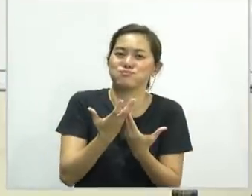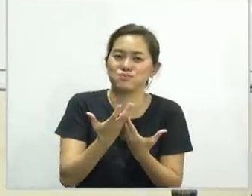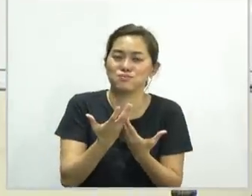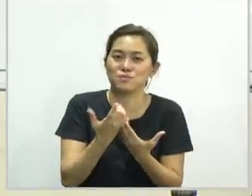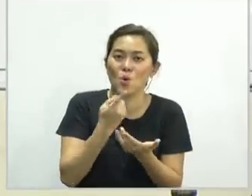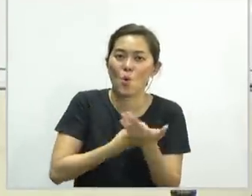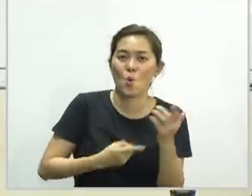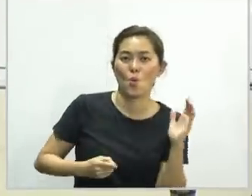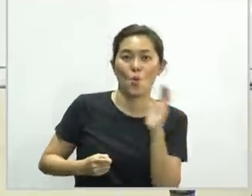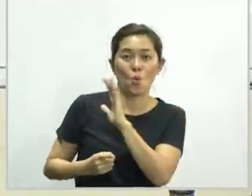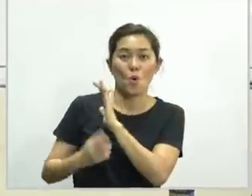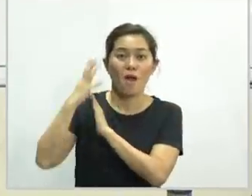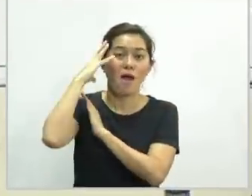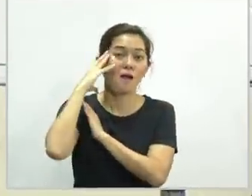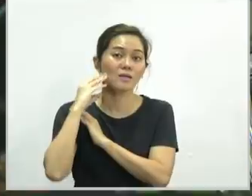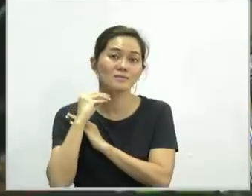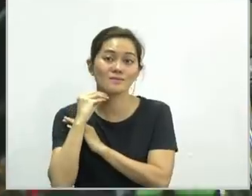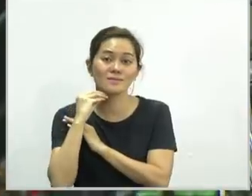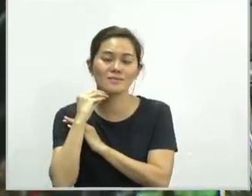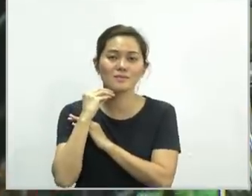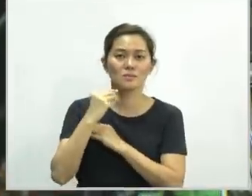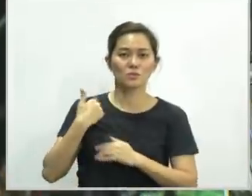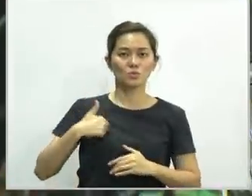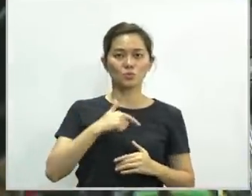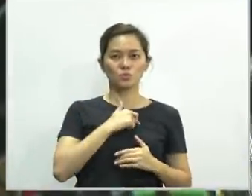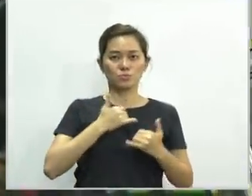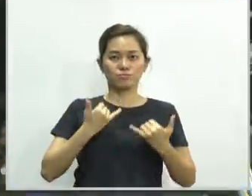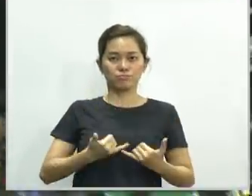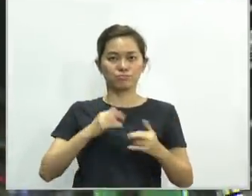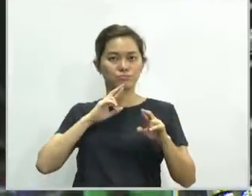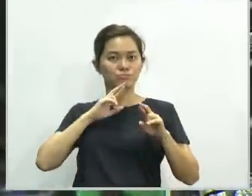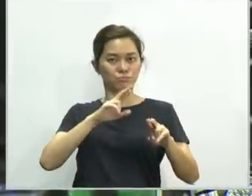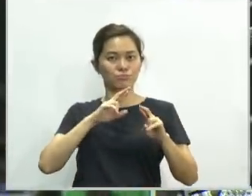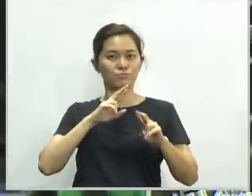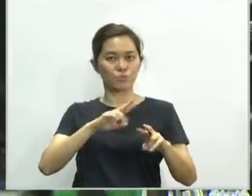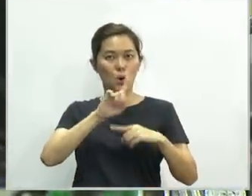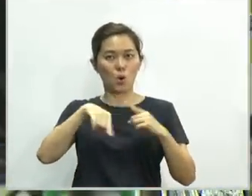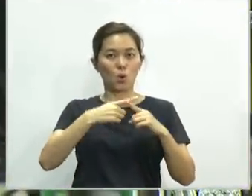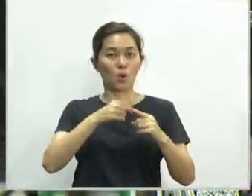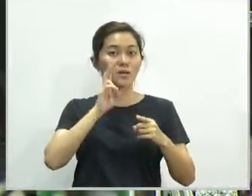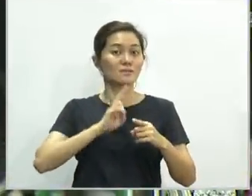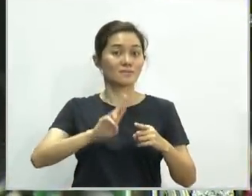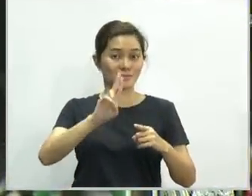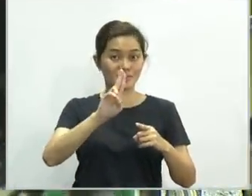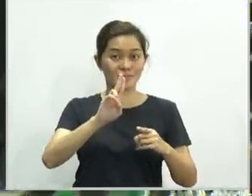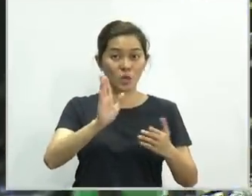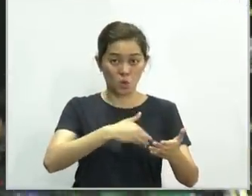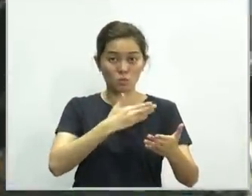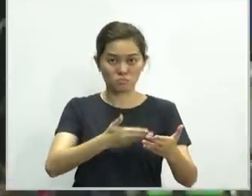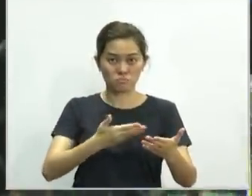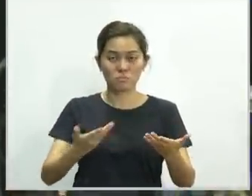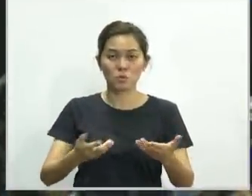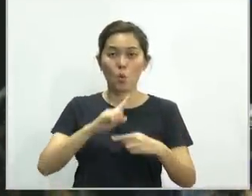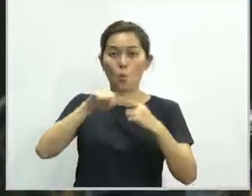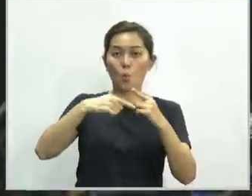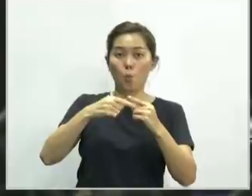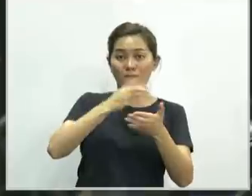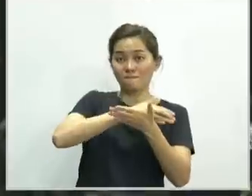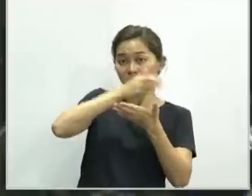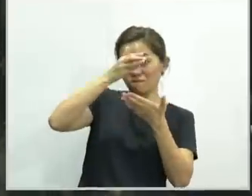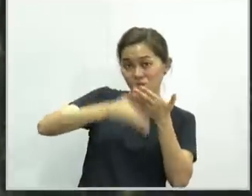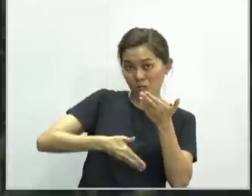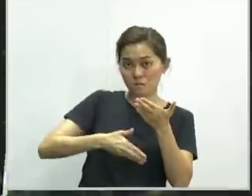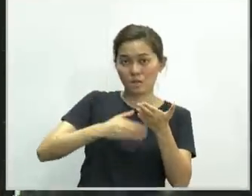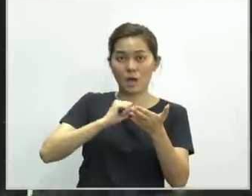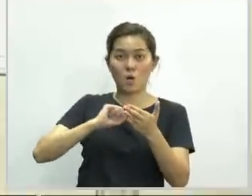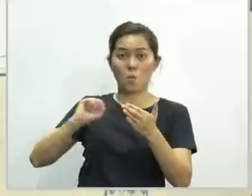him. So we're going to respond during the singing of that. When we conclude, and you're